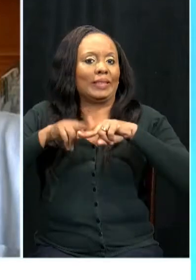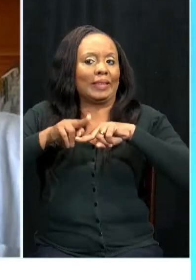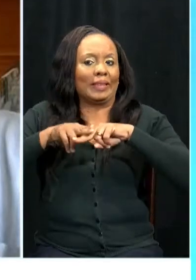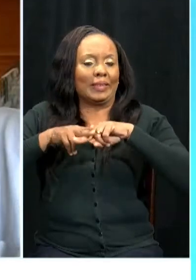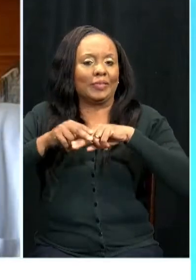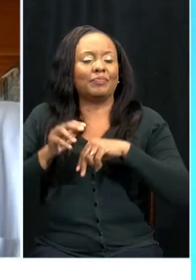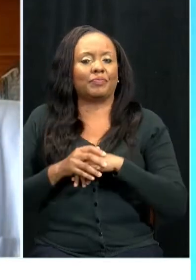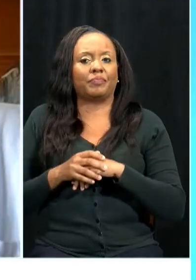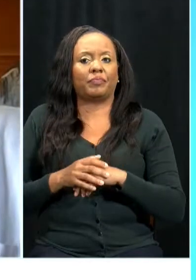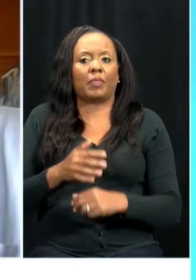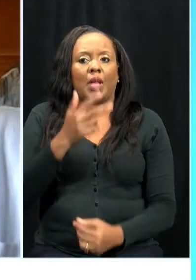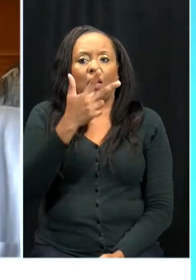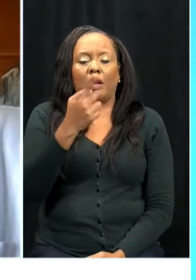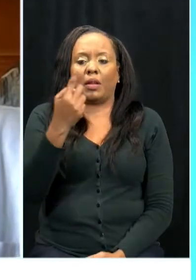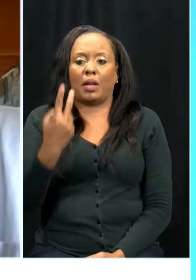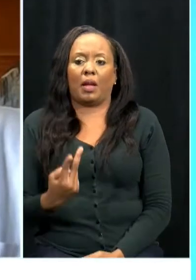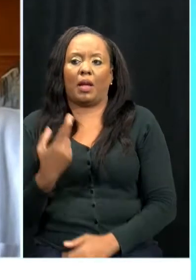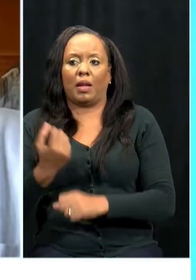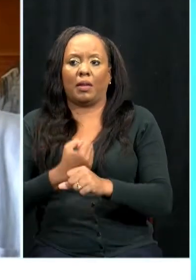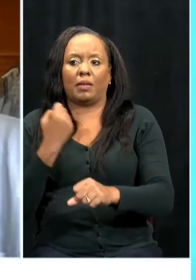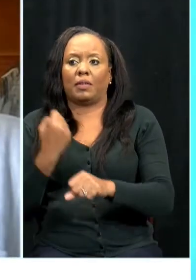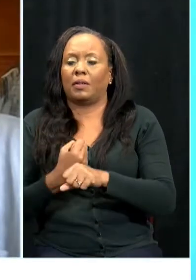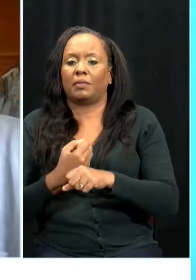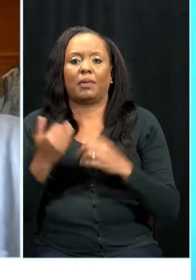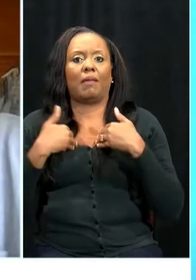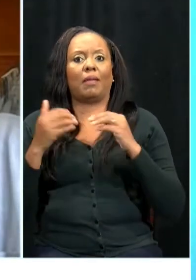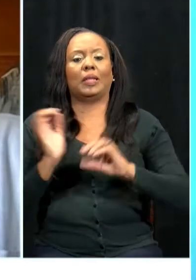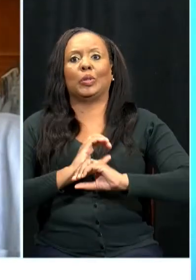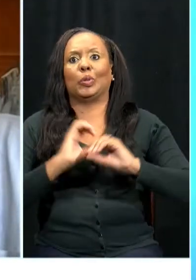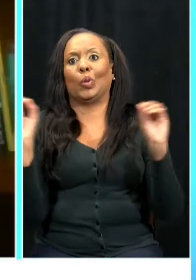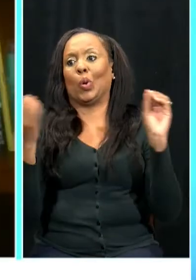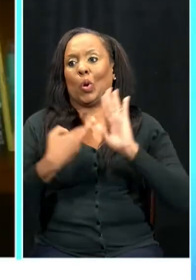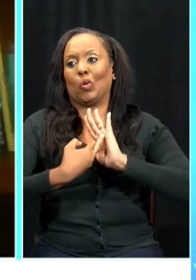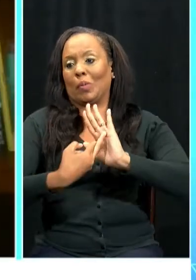3.5 years ago, they had absolutely no representation, and some of their